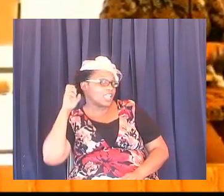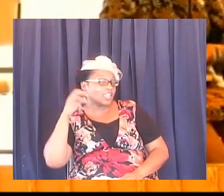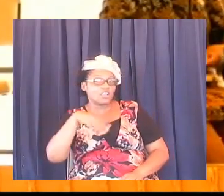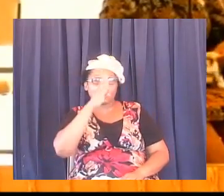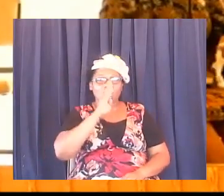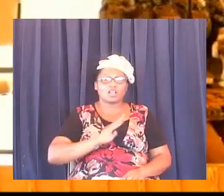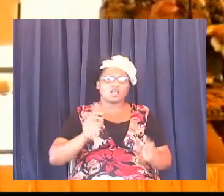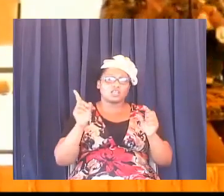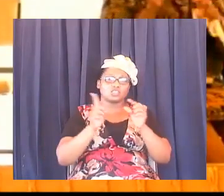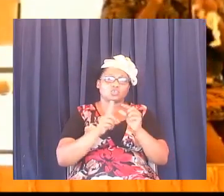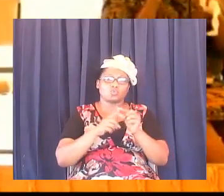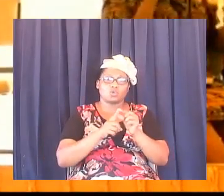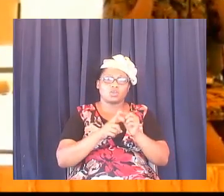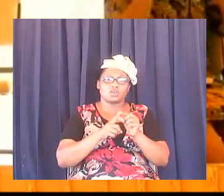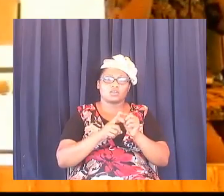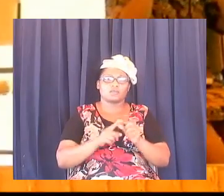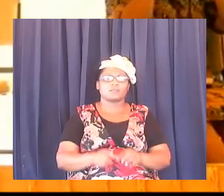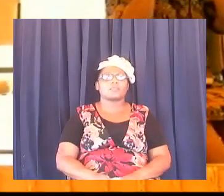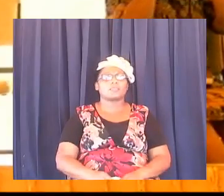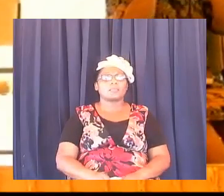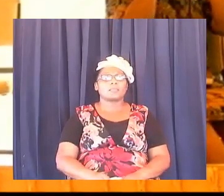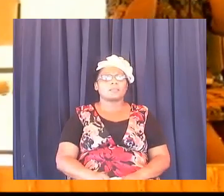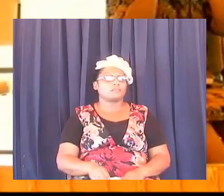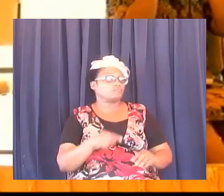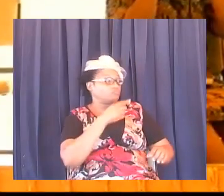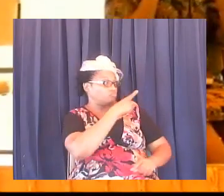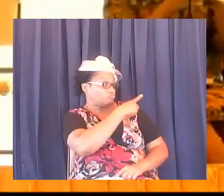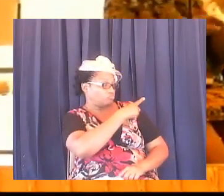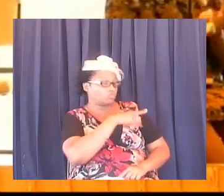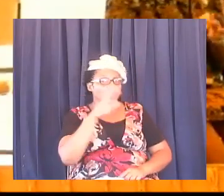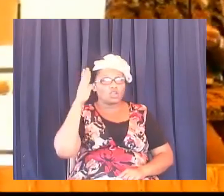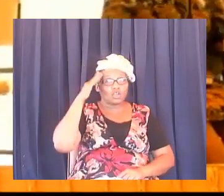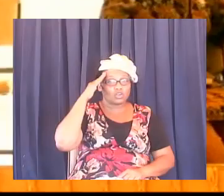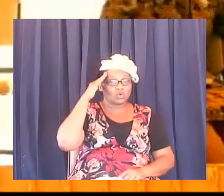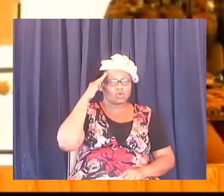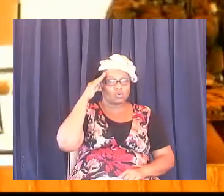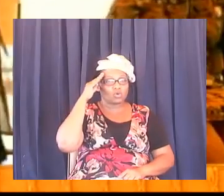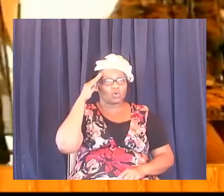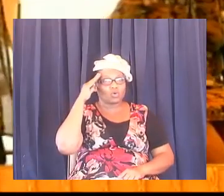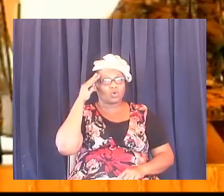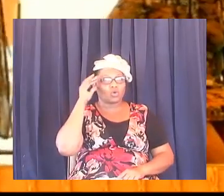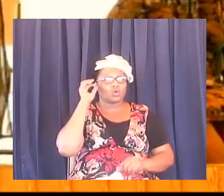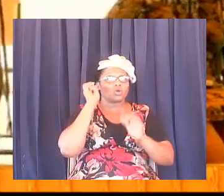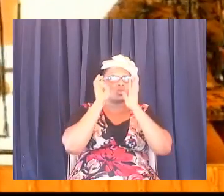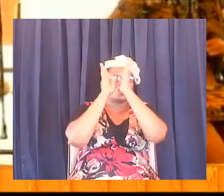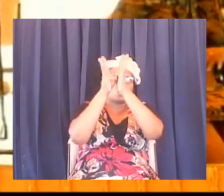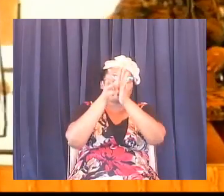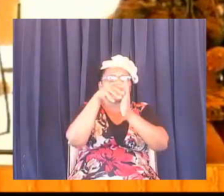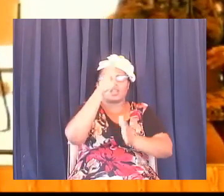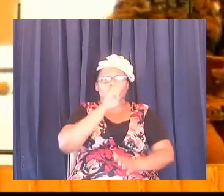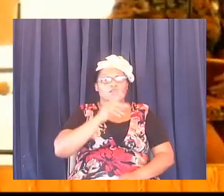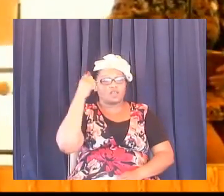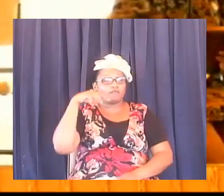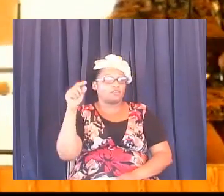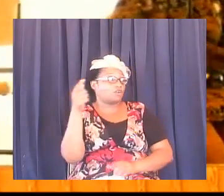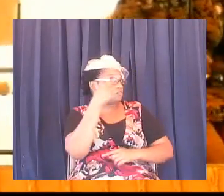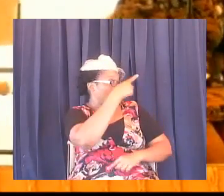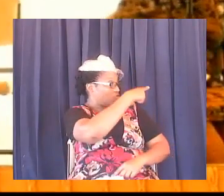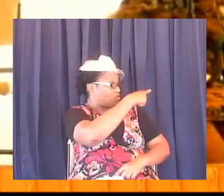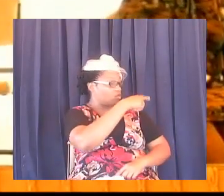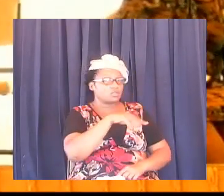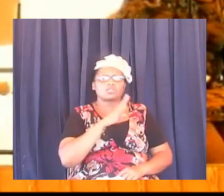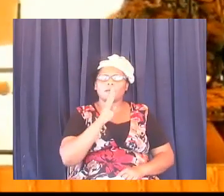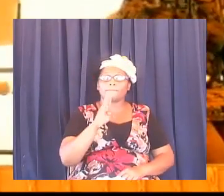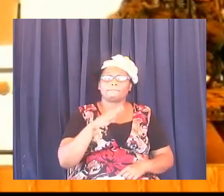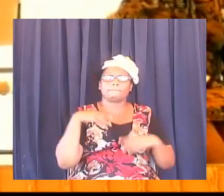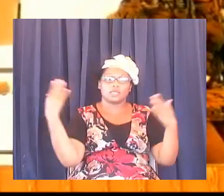I tell you, I know it's the will of God for me to be here. because I never late for church. And